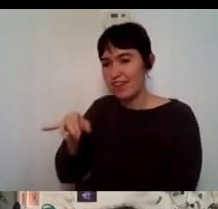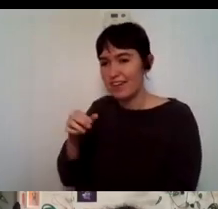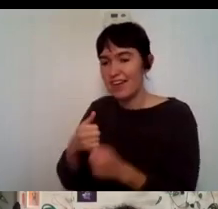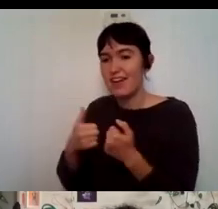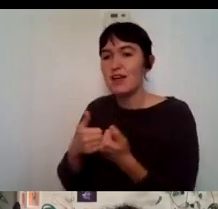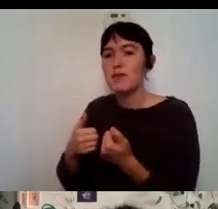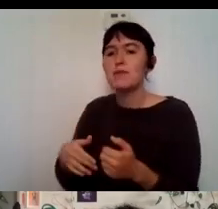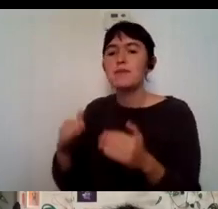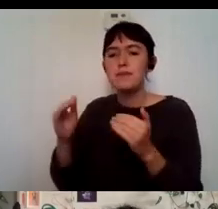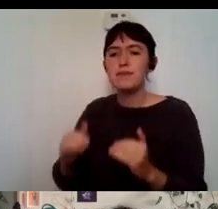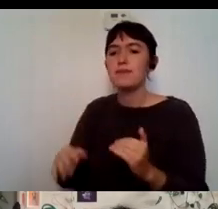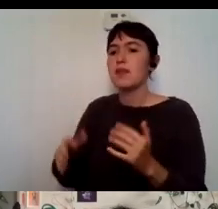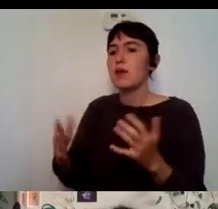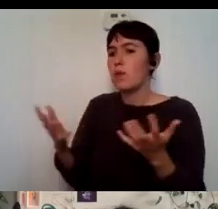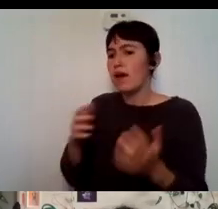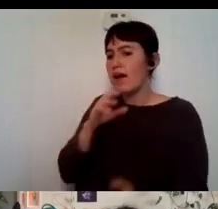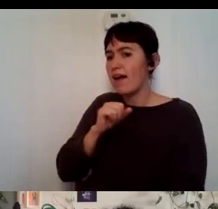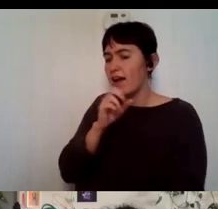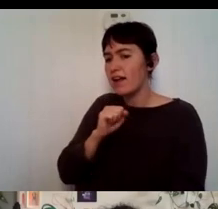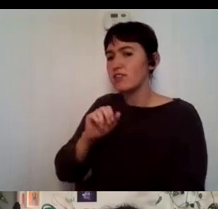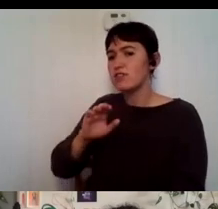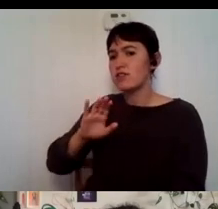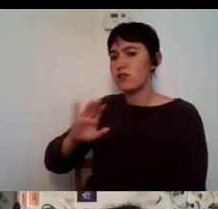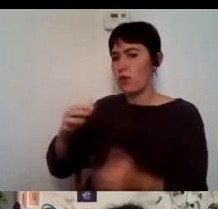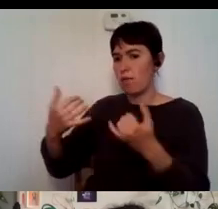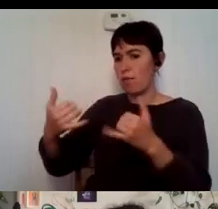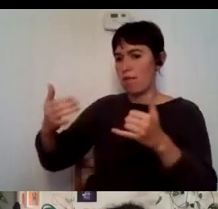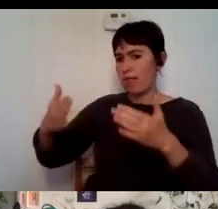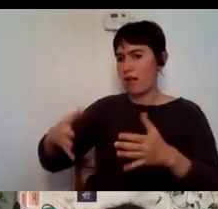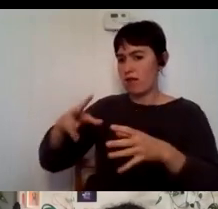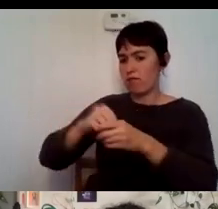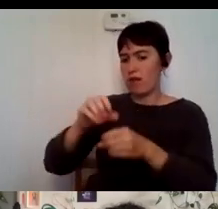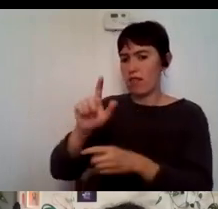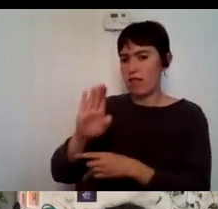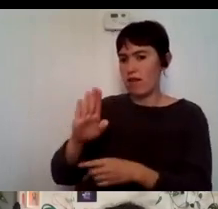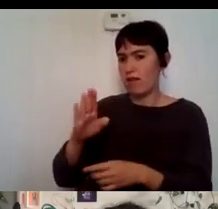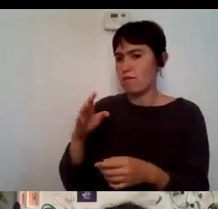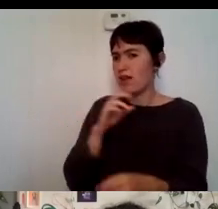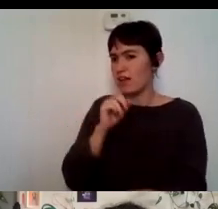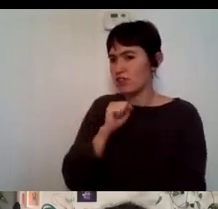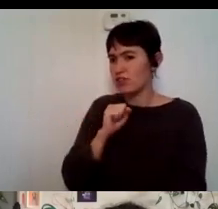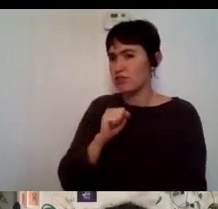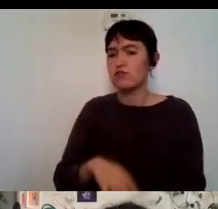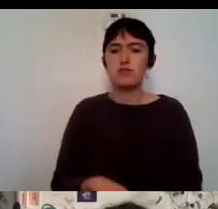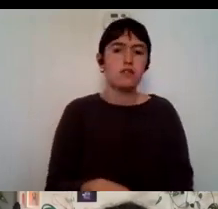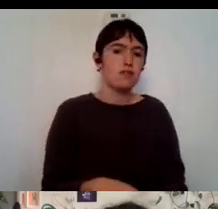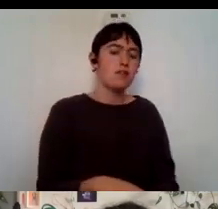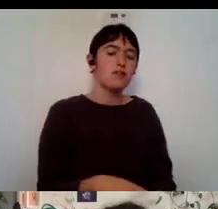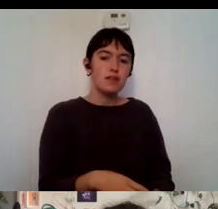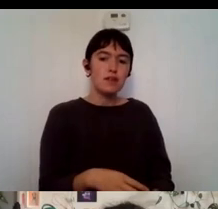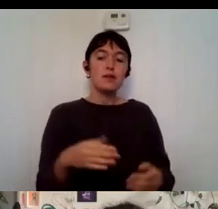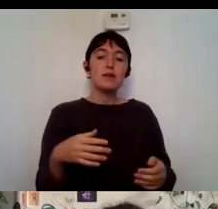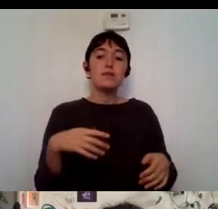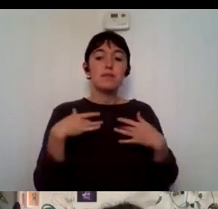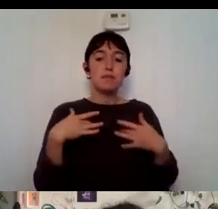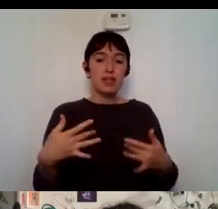research participants that you're studying? Our grade 8 students want to know. Yeah. So usually we set a minimum